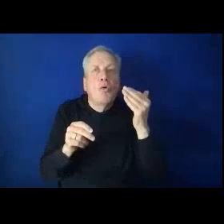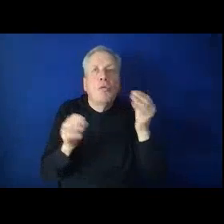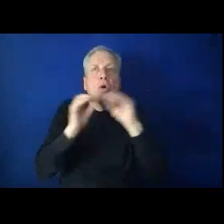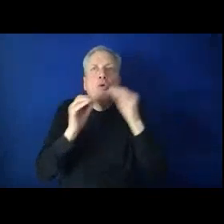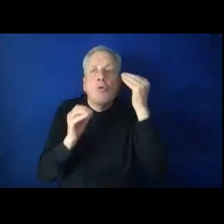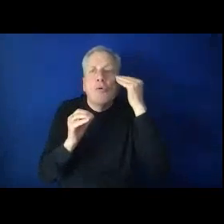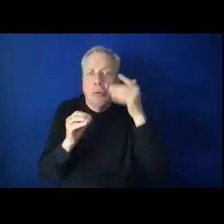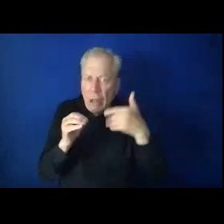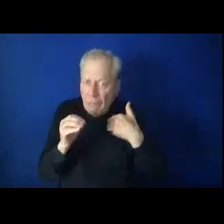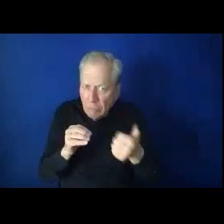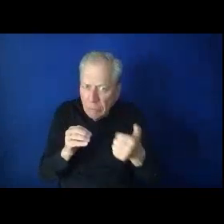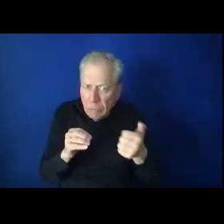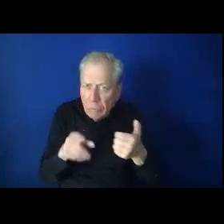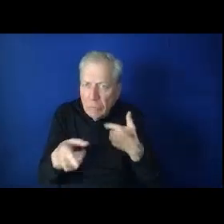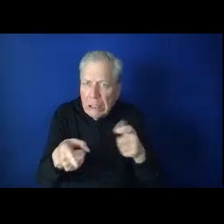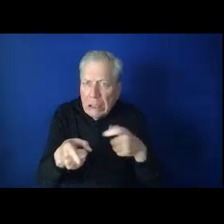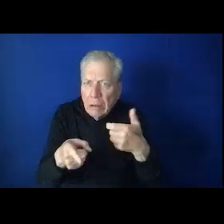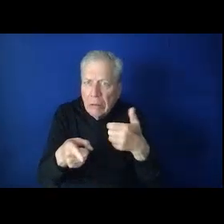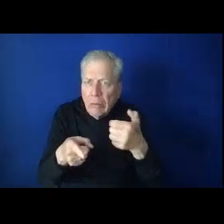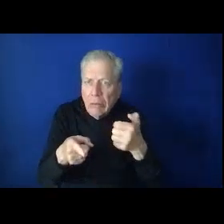clicker?